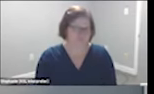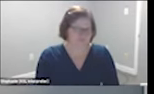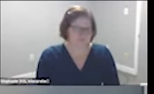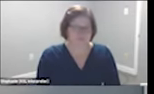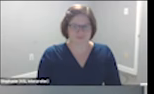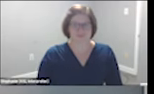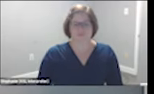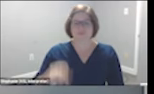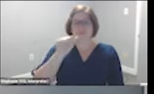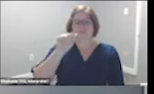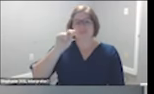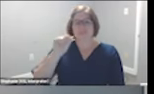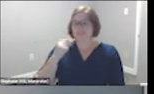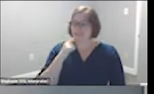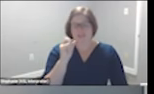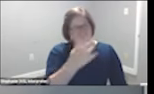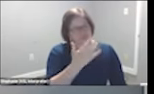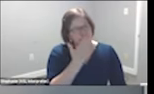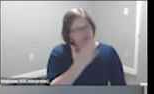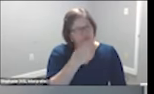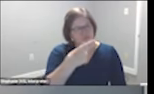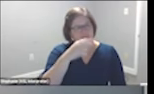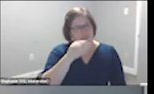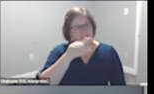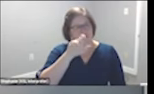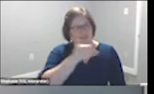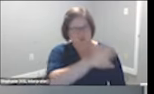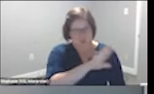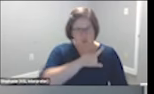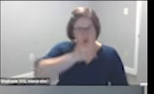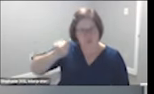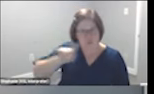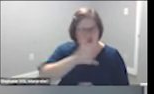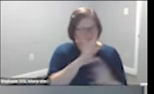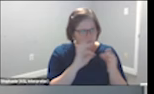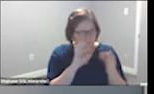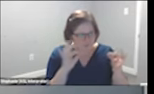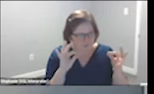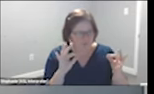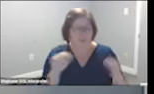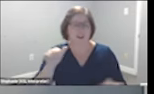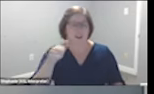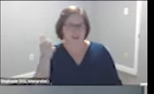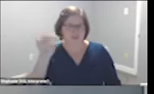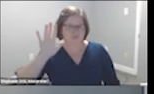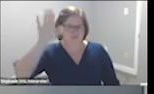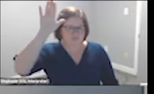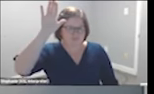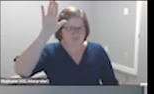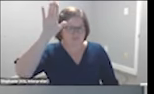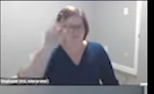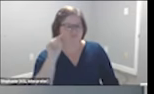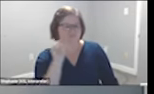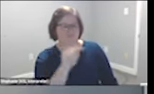Thank you. Thank you, Haley, so much. I appreciate your comment and your question. Thank you. We do have another hand raised here, so I'm going to go ahead and